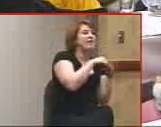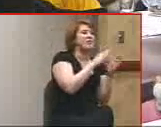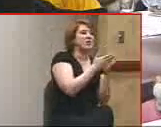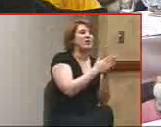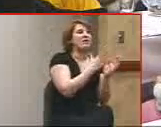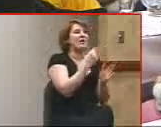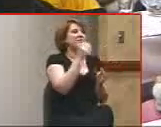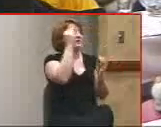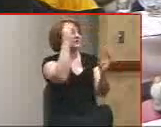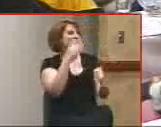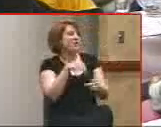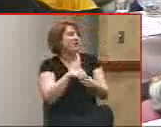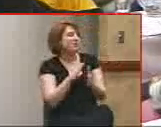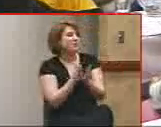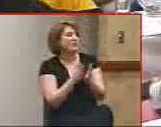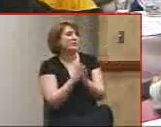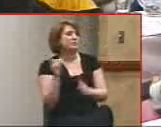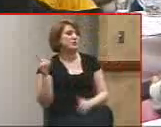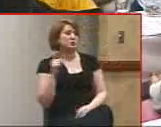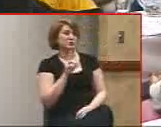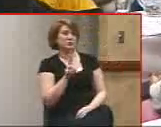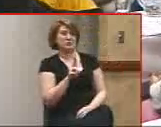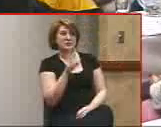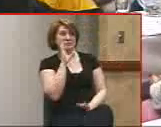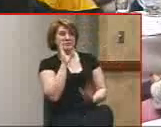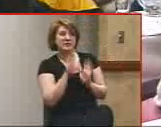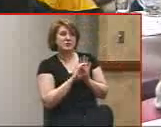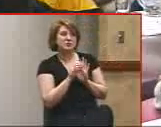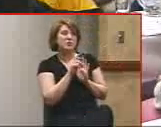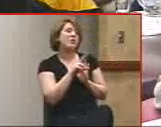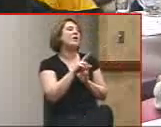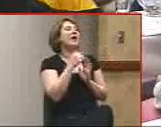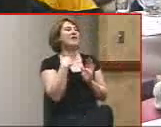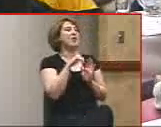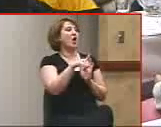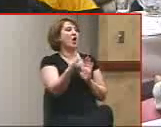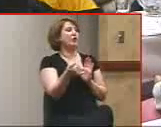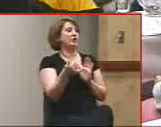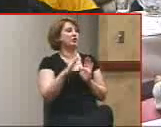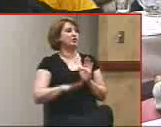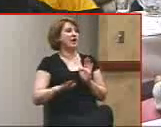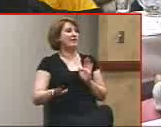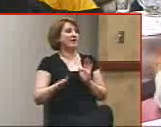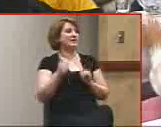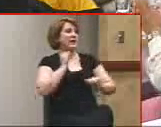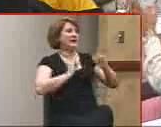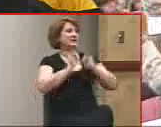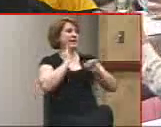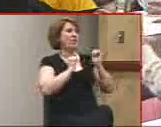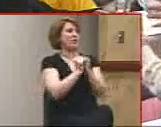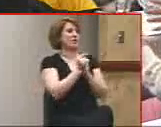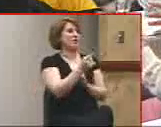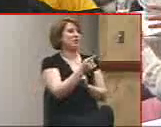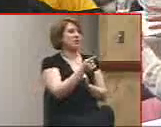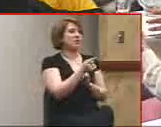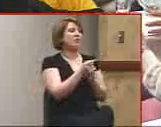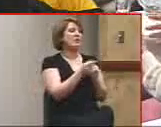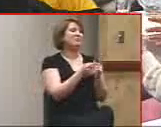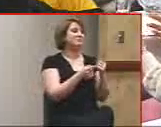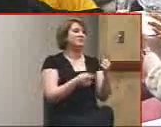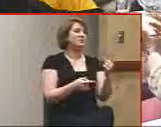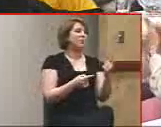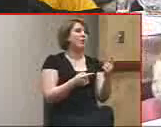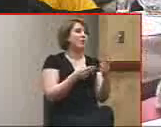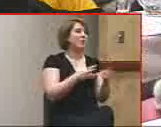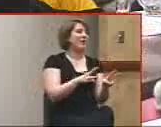book. So would you just do that with pictures, or would you have another child act it out with you ever? Well, that's just one Right. way of teaching